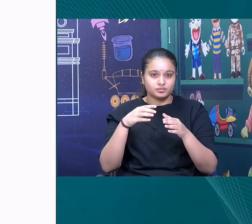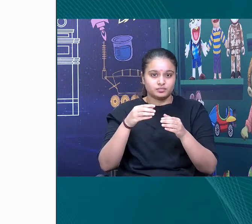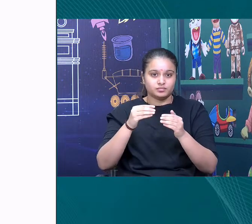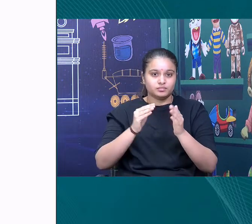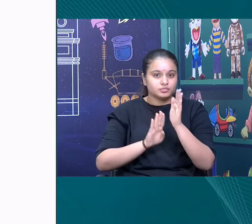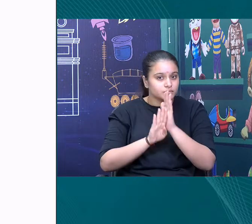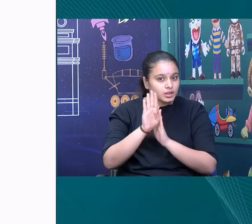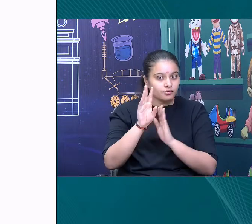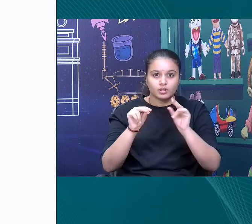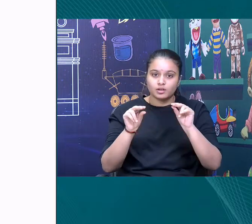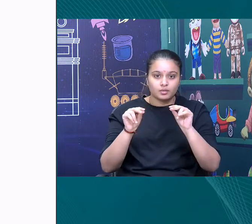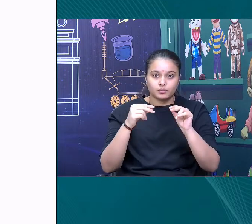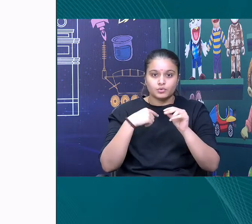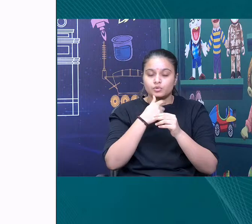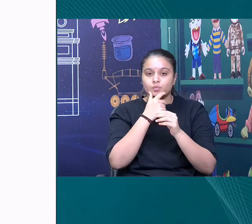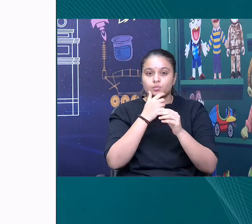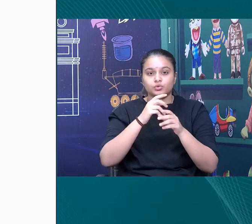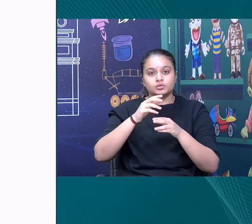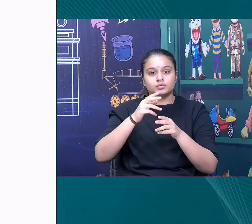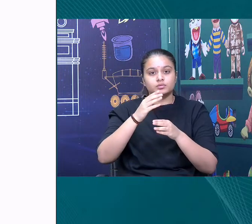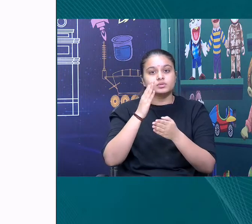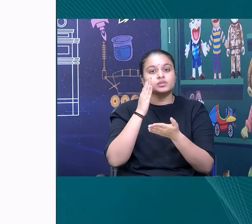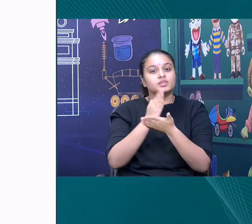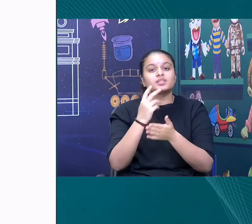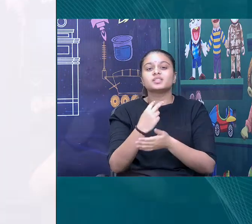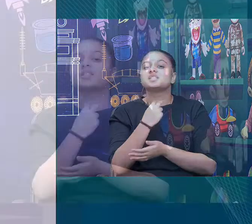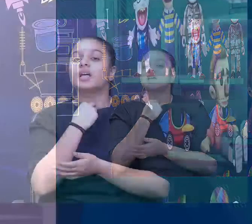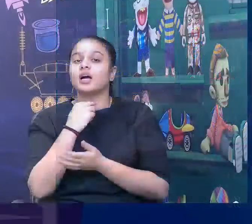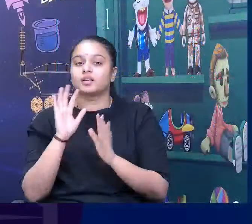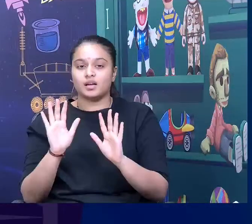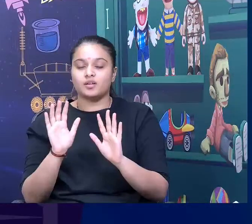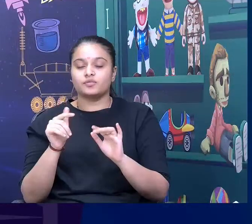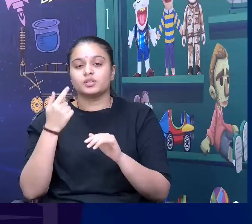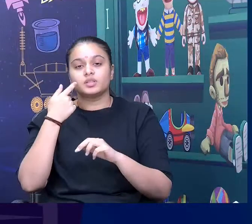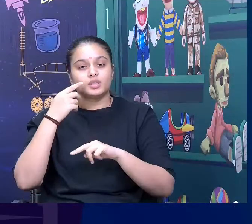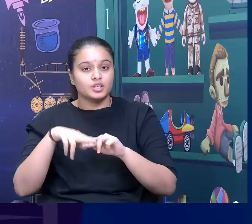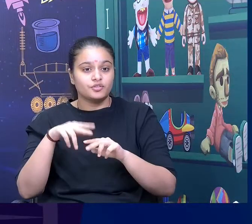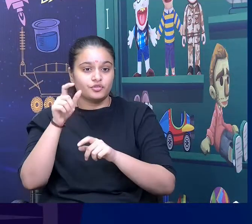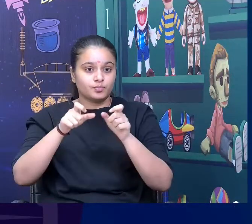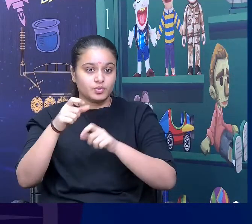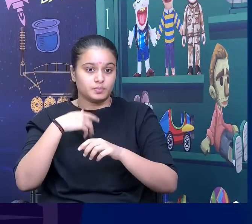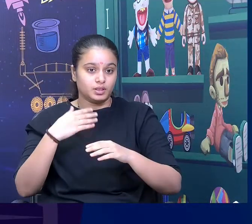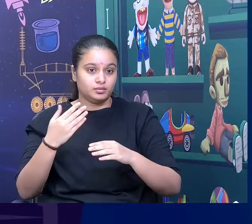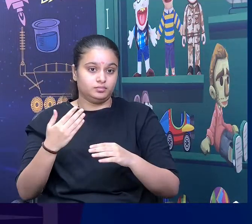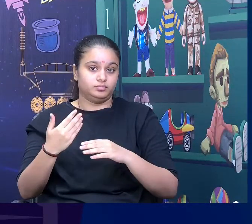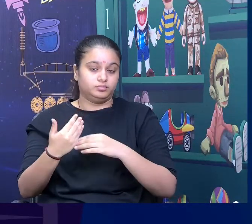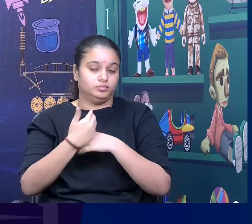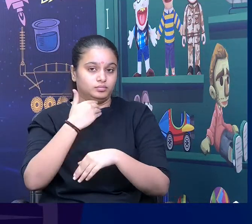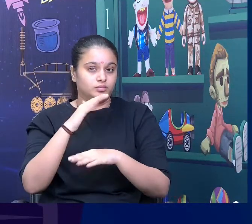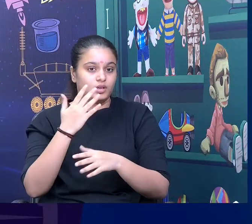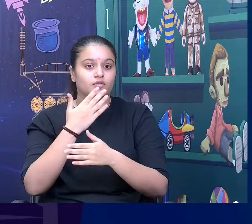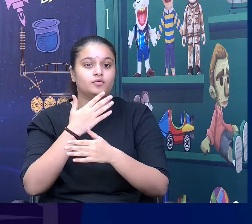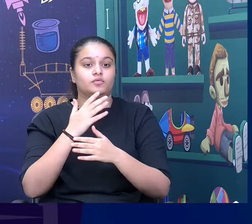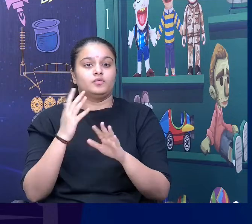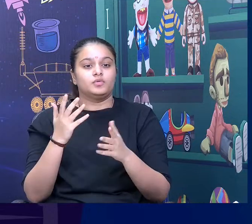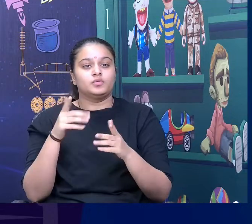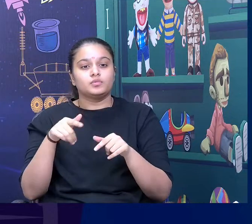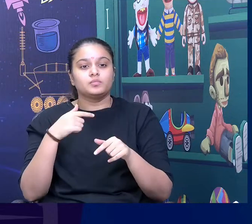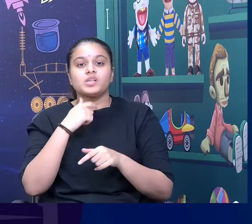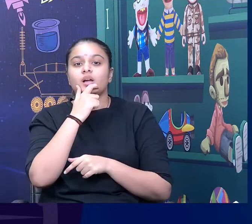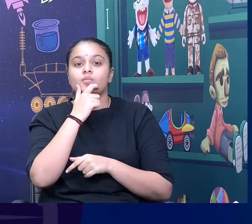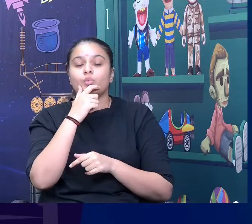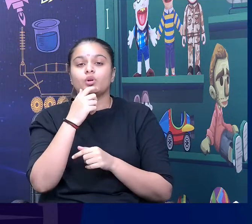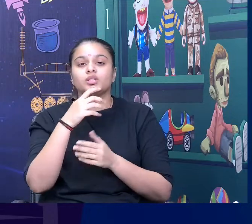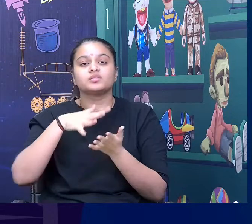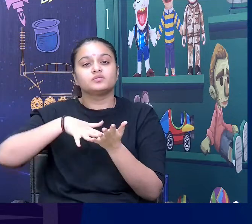normal bones grow, and anyone who is suffering from this disease has very weak